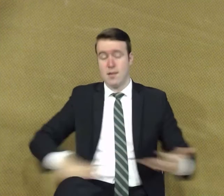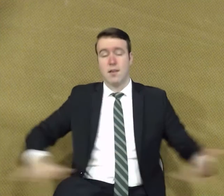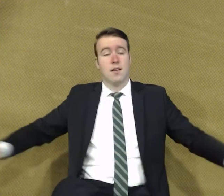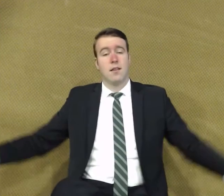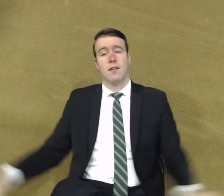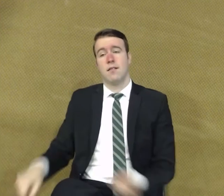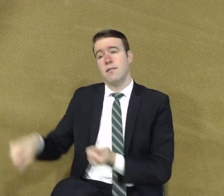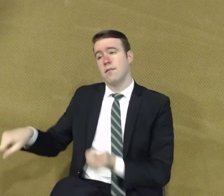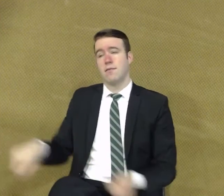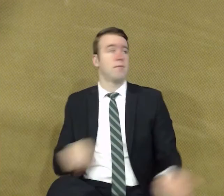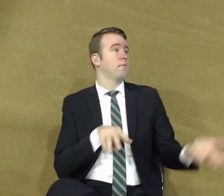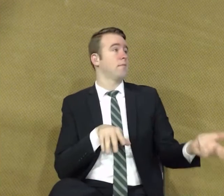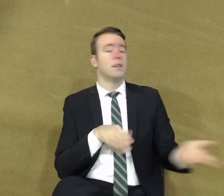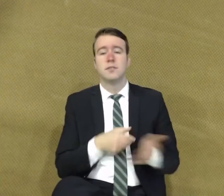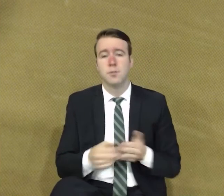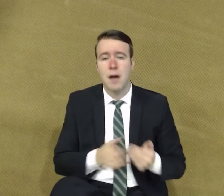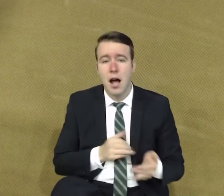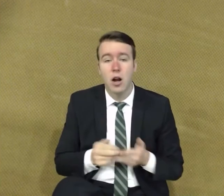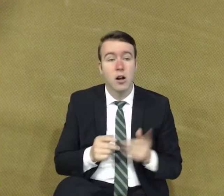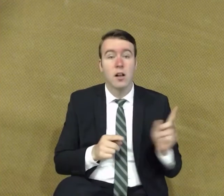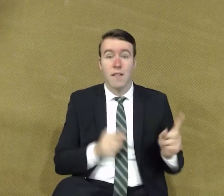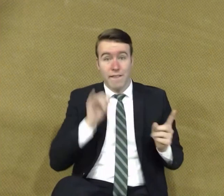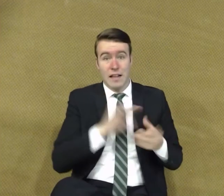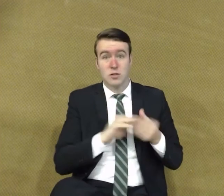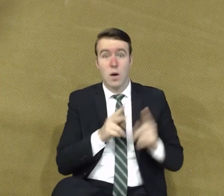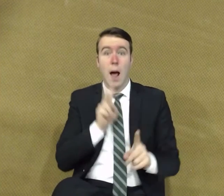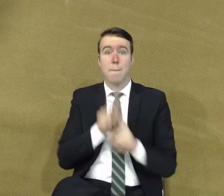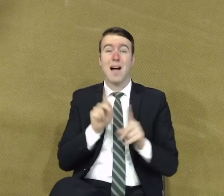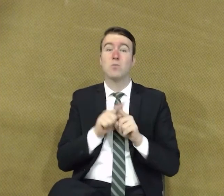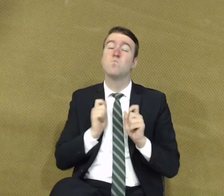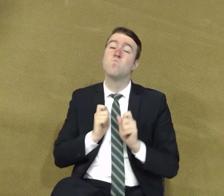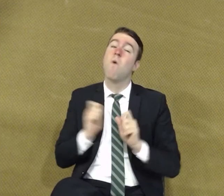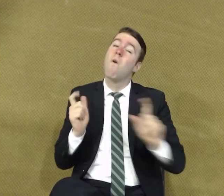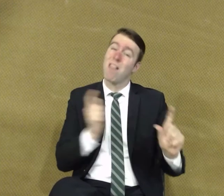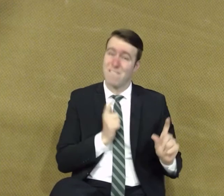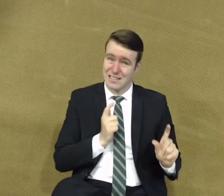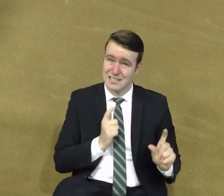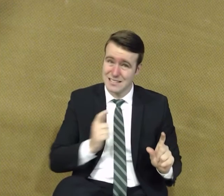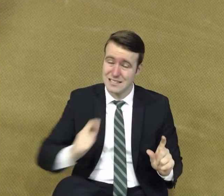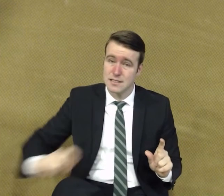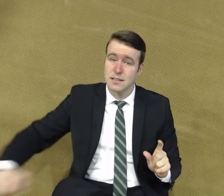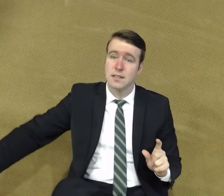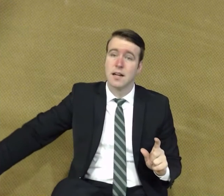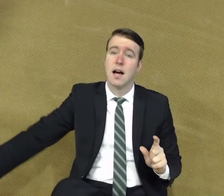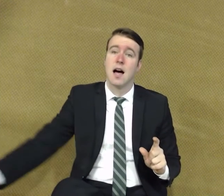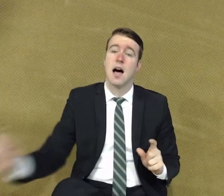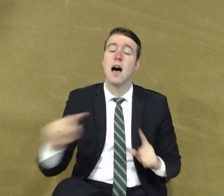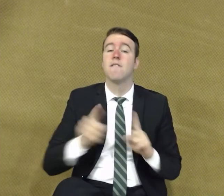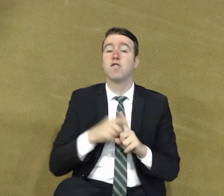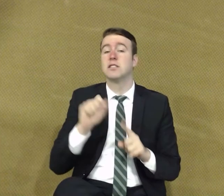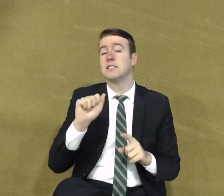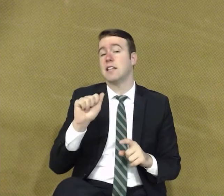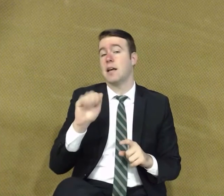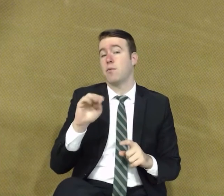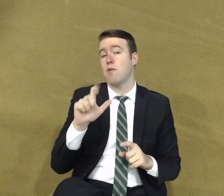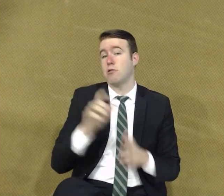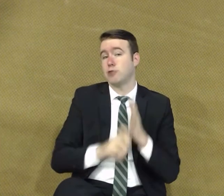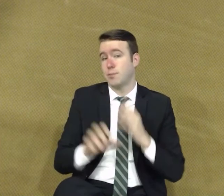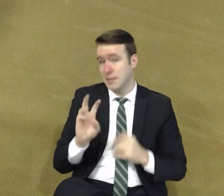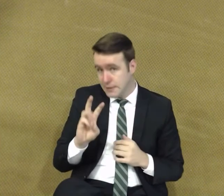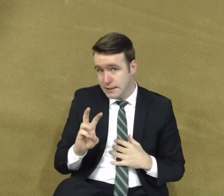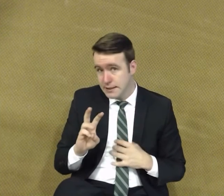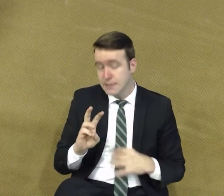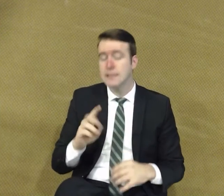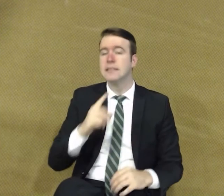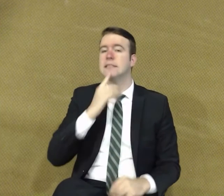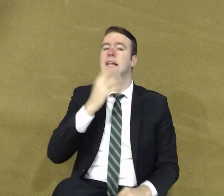anything else. This applies to all of us. The story is, as you would maybe remember, in 1 Samuel chapter 6, is